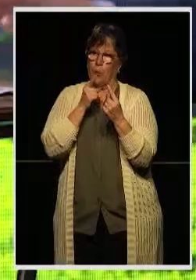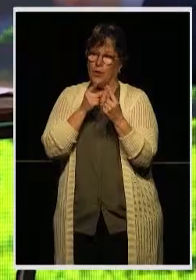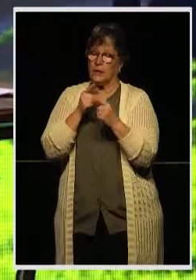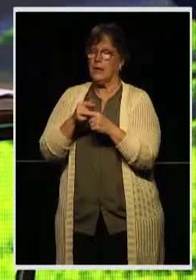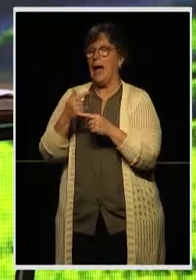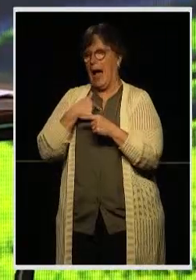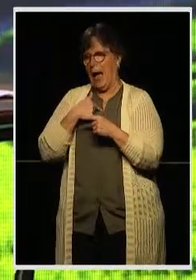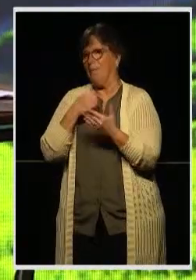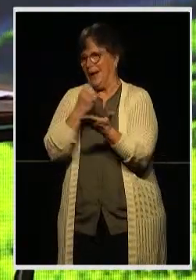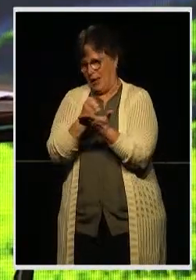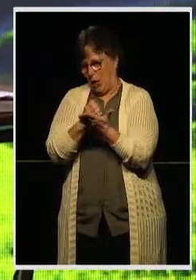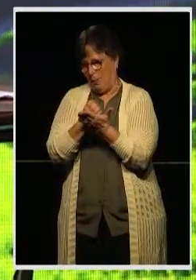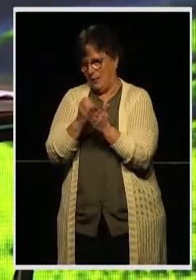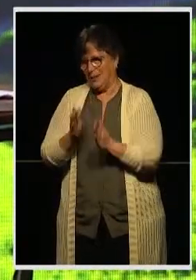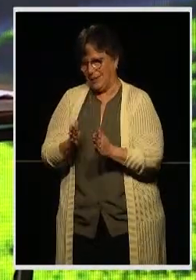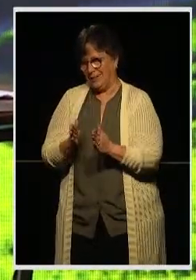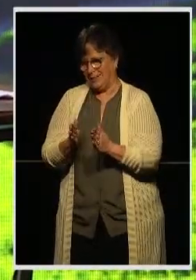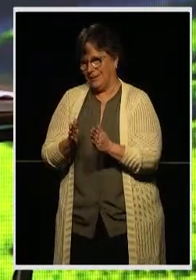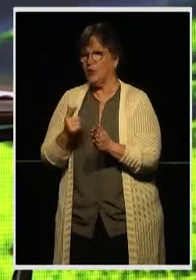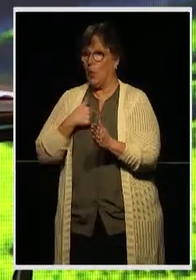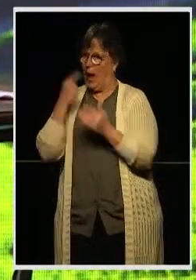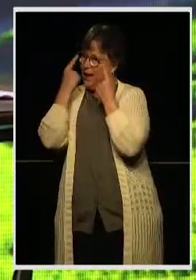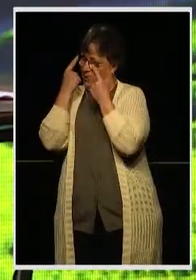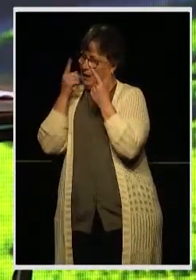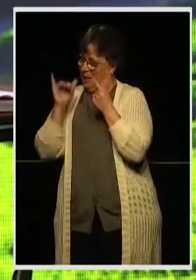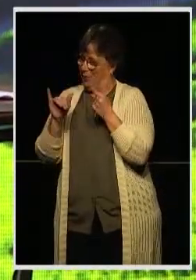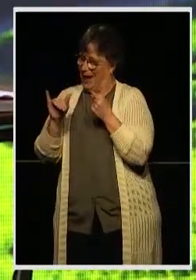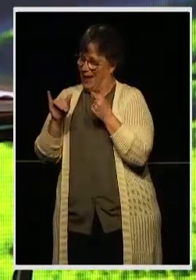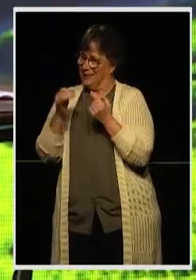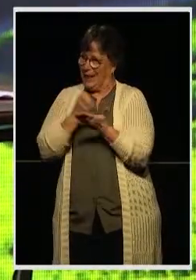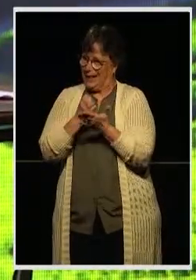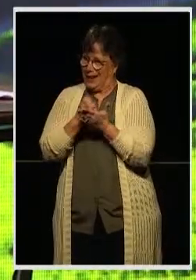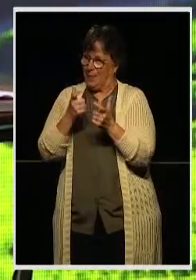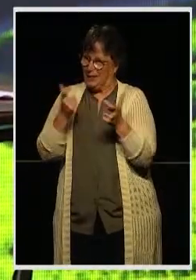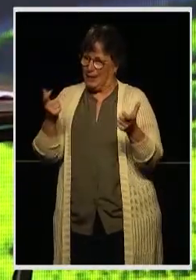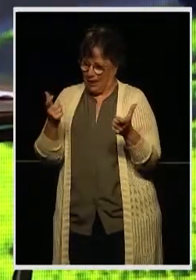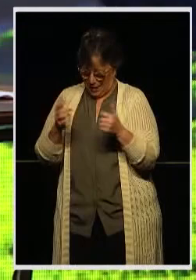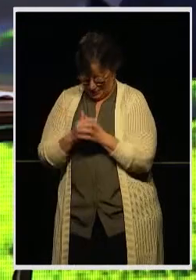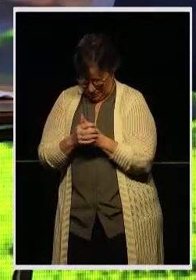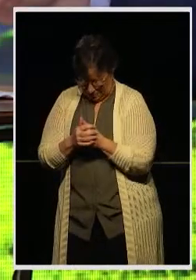economist. and so I do think about the economics a lot.